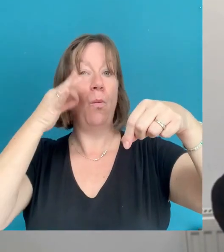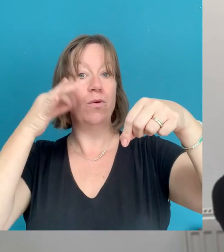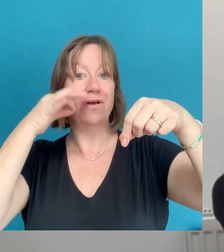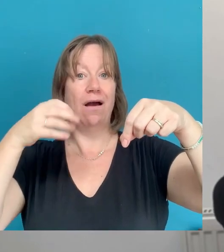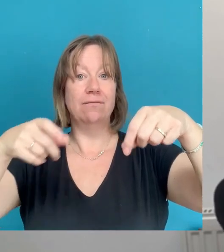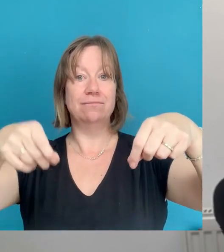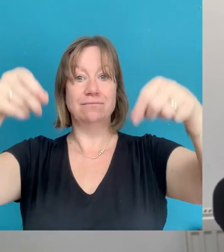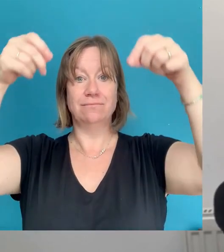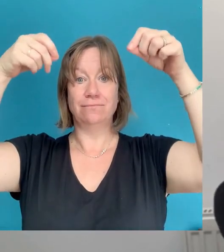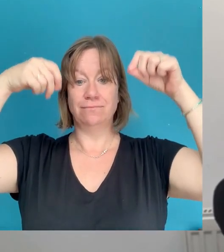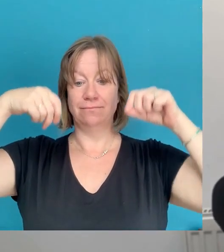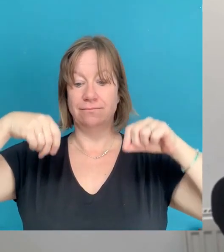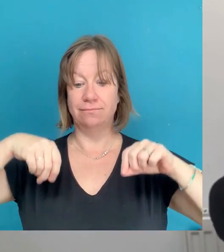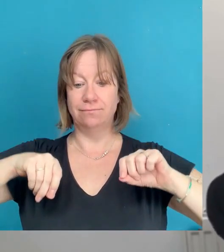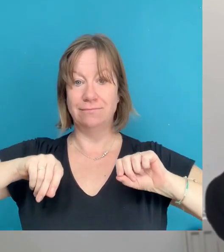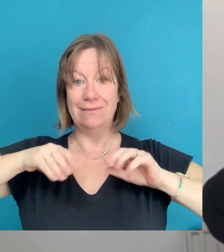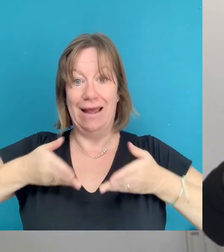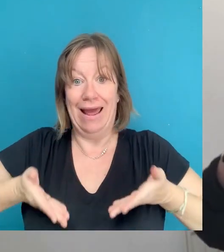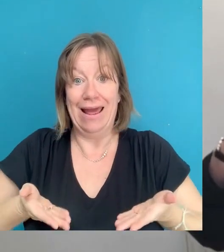water drip off.